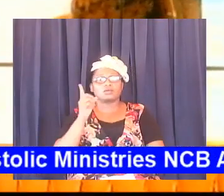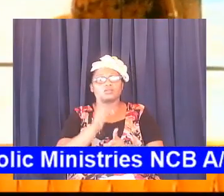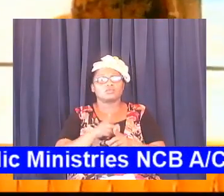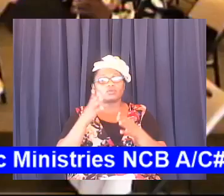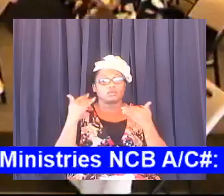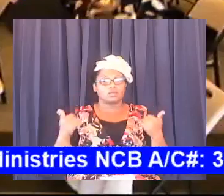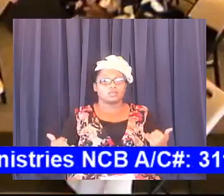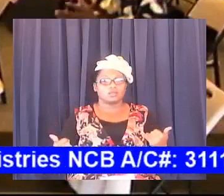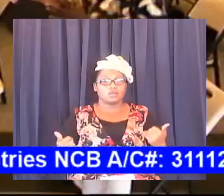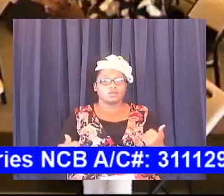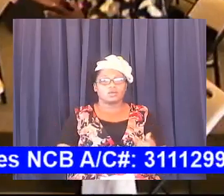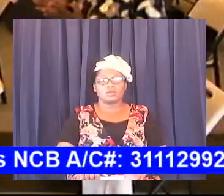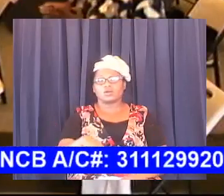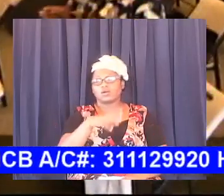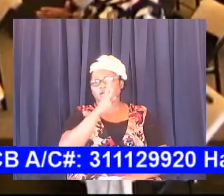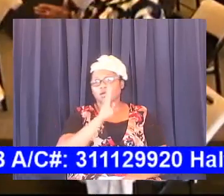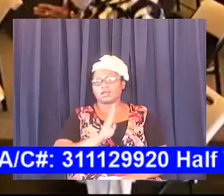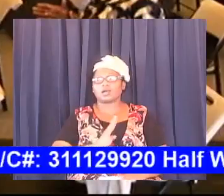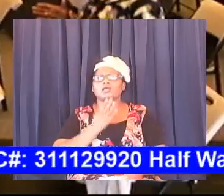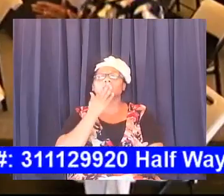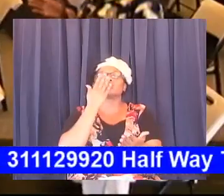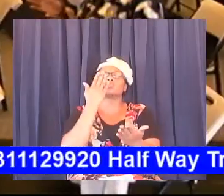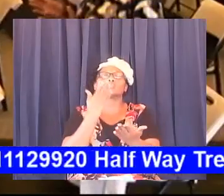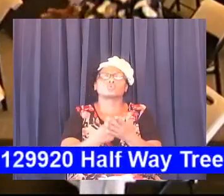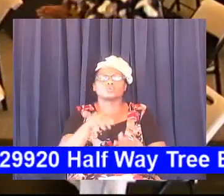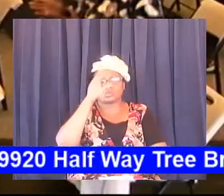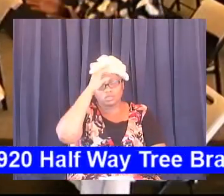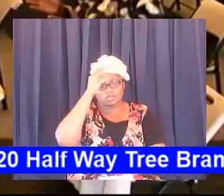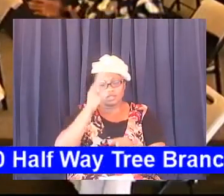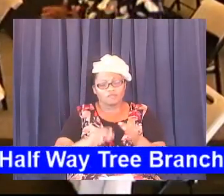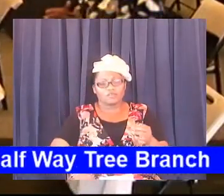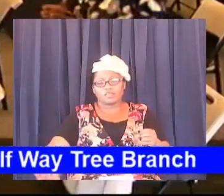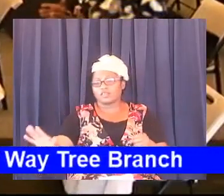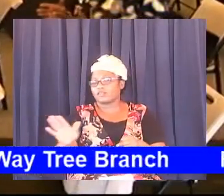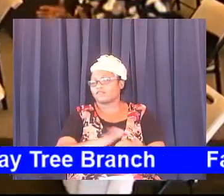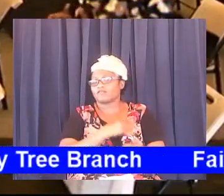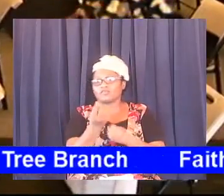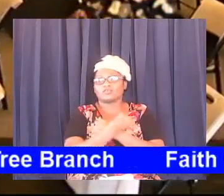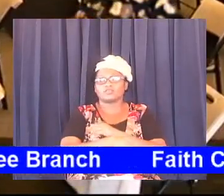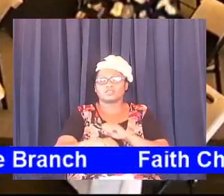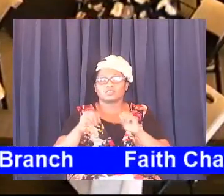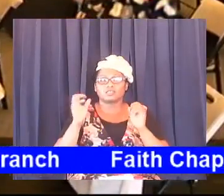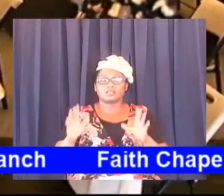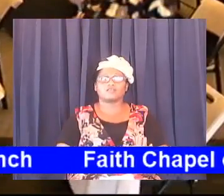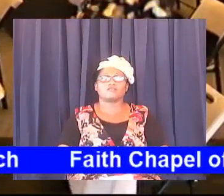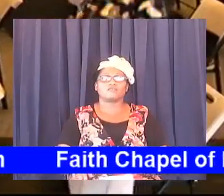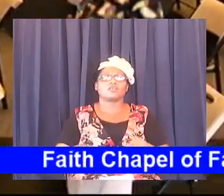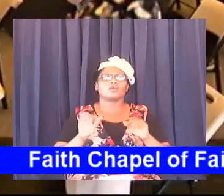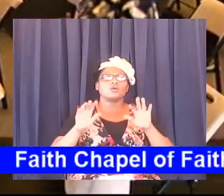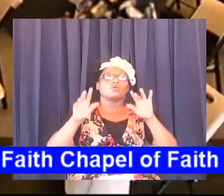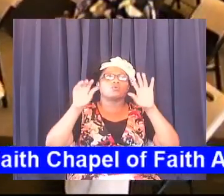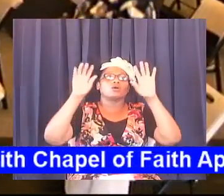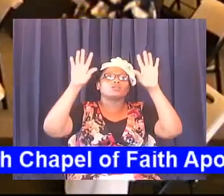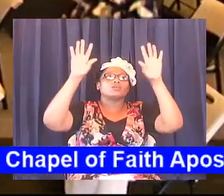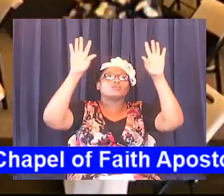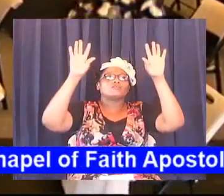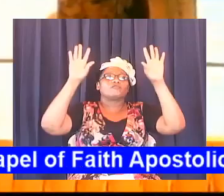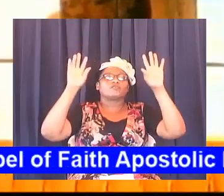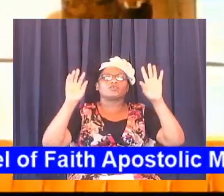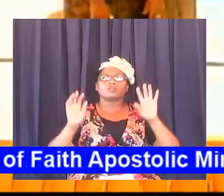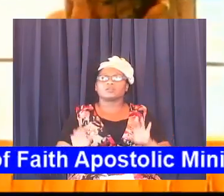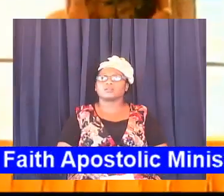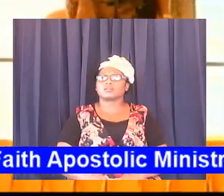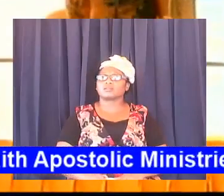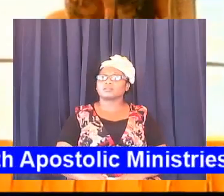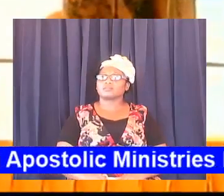good God He is. A faithful Savior. Wonderful Counselor. We magnify the Lord. It is just